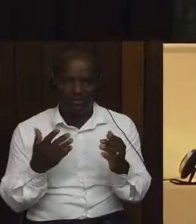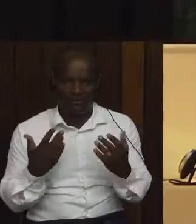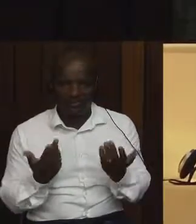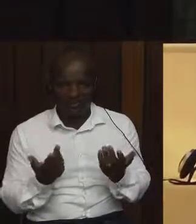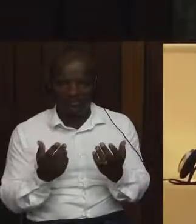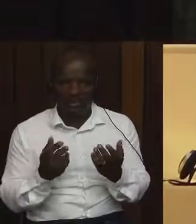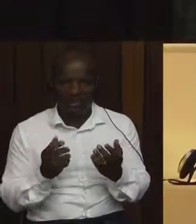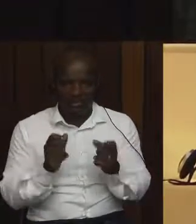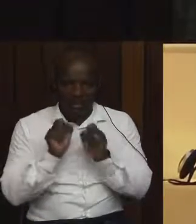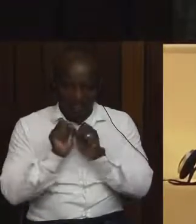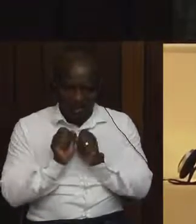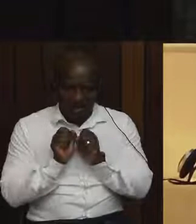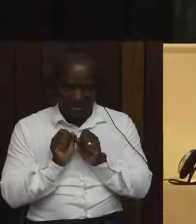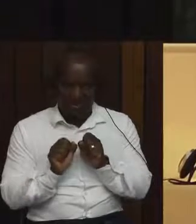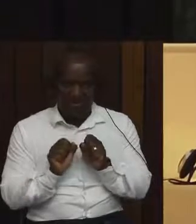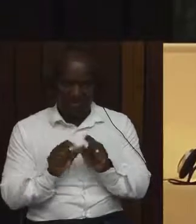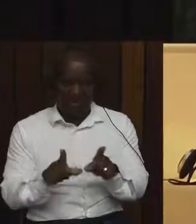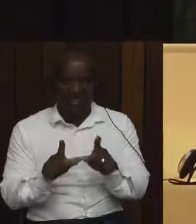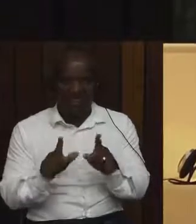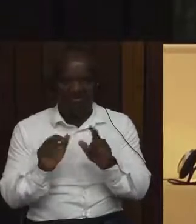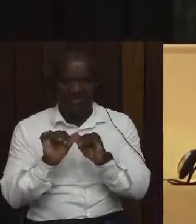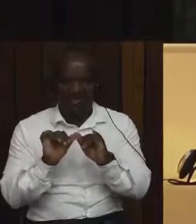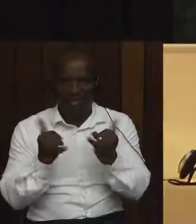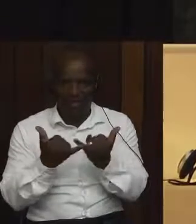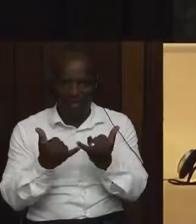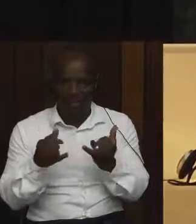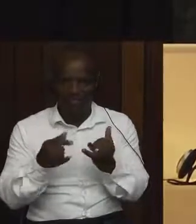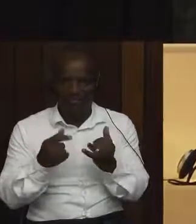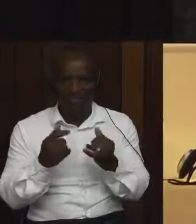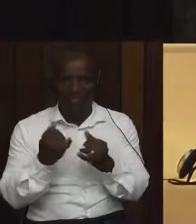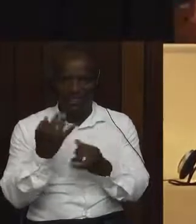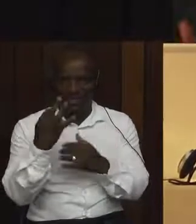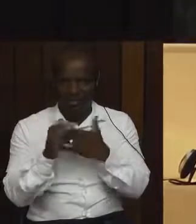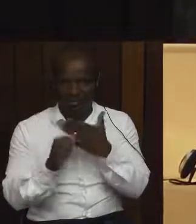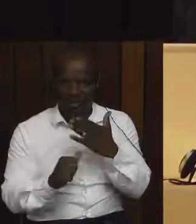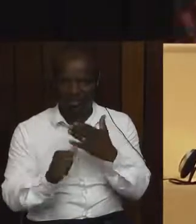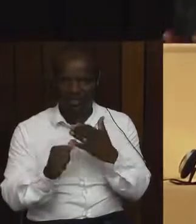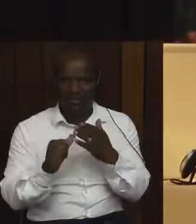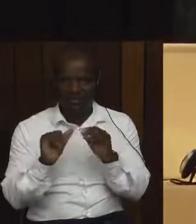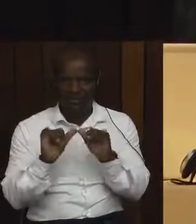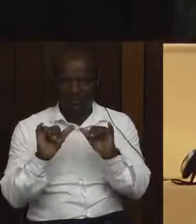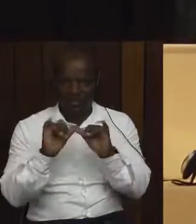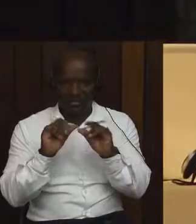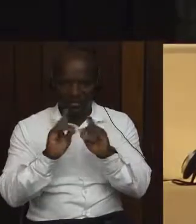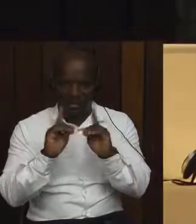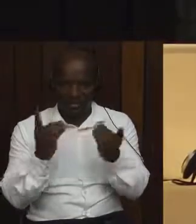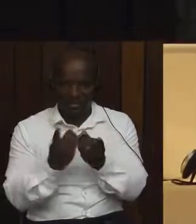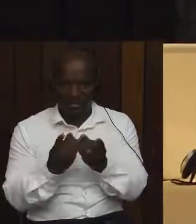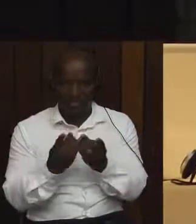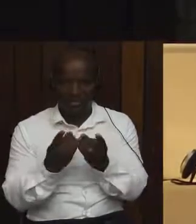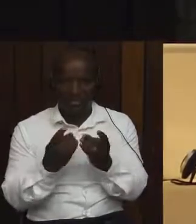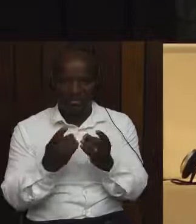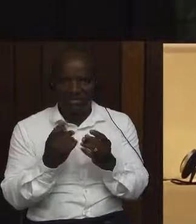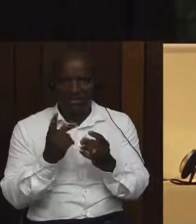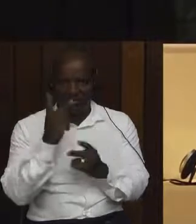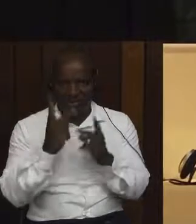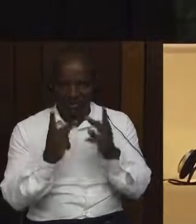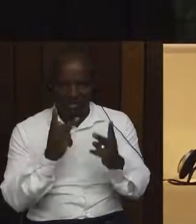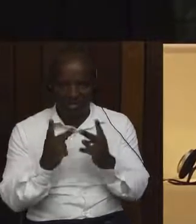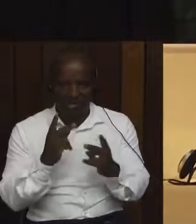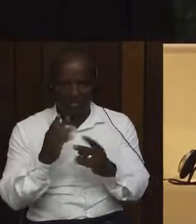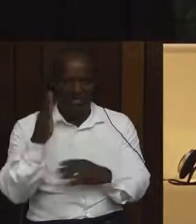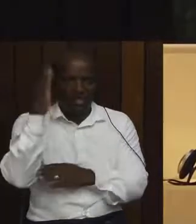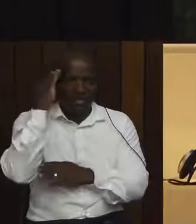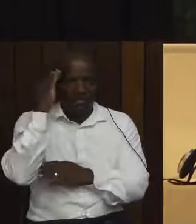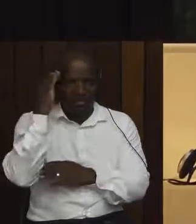entity. So, but when I was analyzing the third quarter report of the department, this is what I've noticed, but I know that we're still going to engage on this